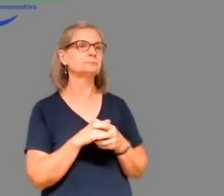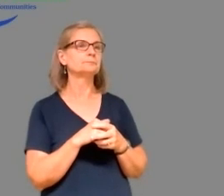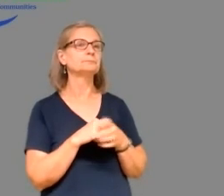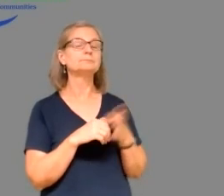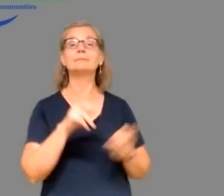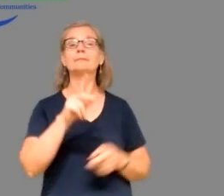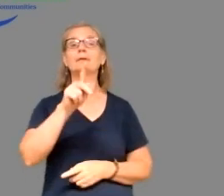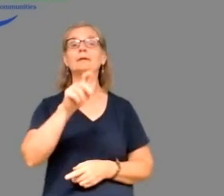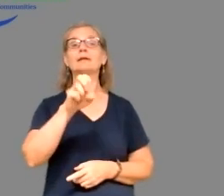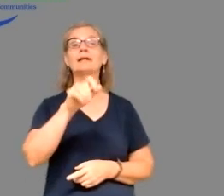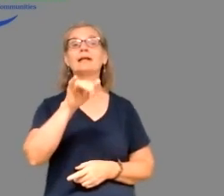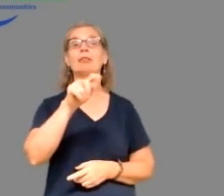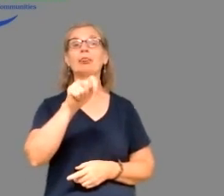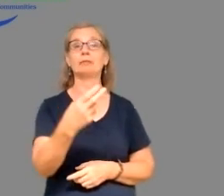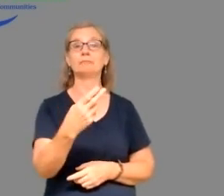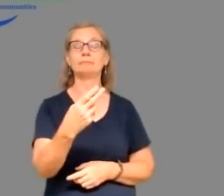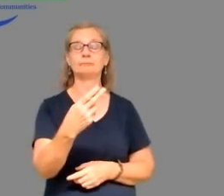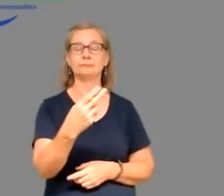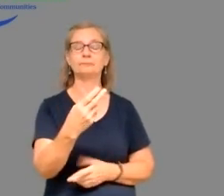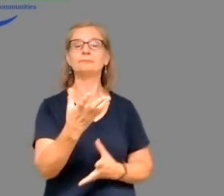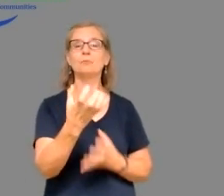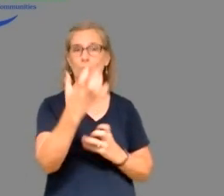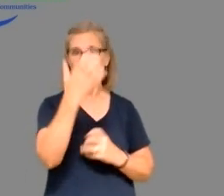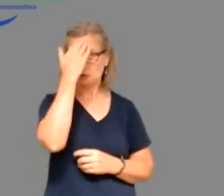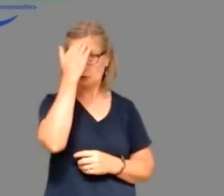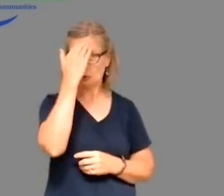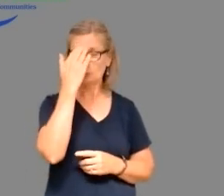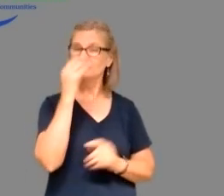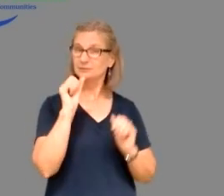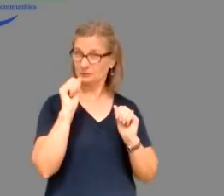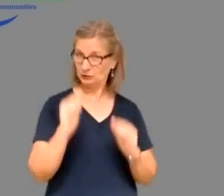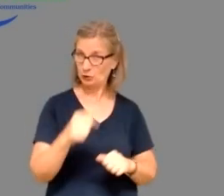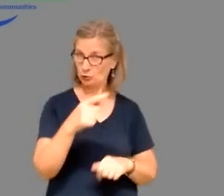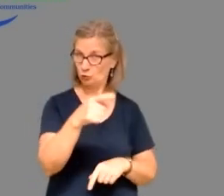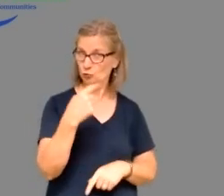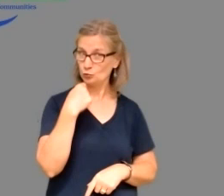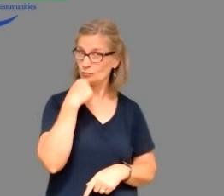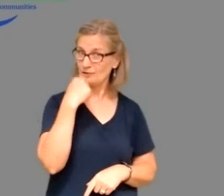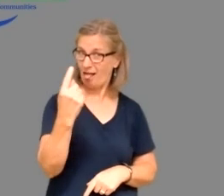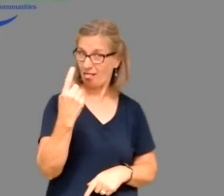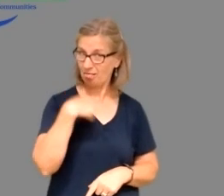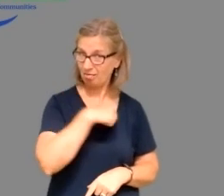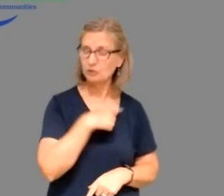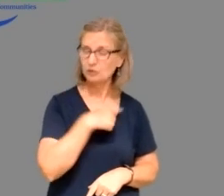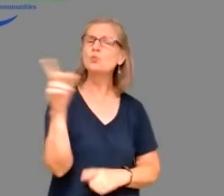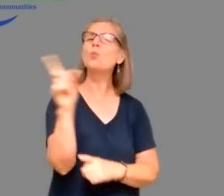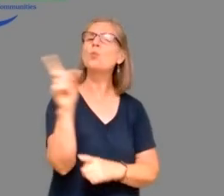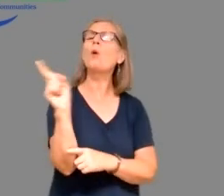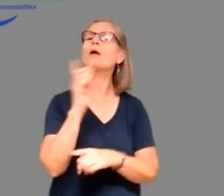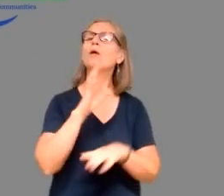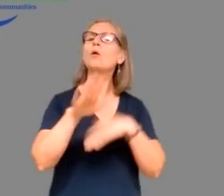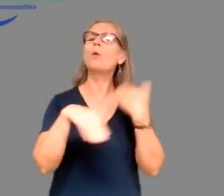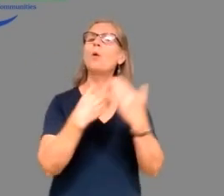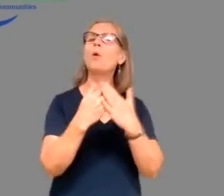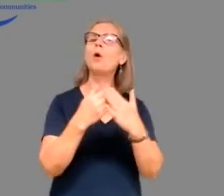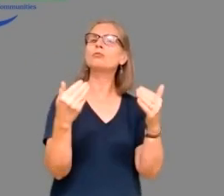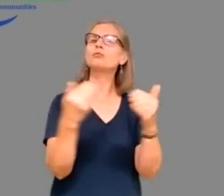Keith would like to know, would it be possible to state where all new cases are located? I'm not asking who